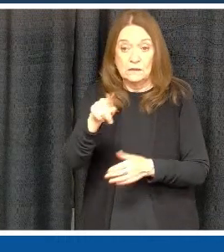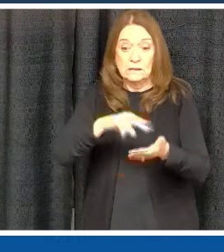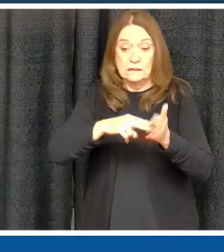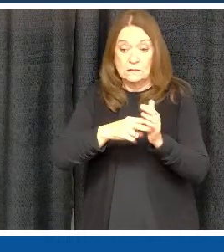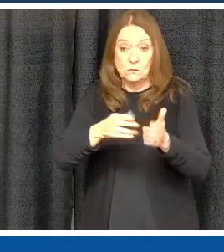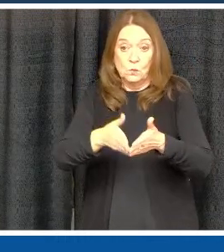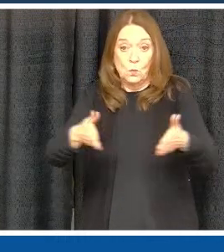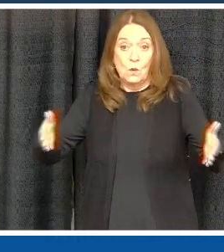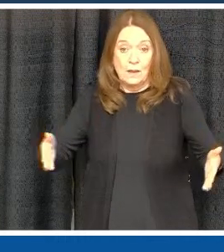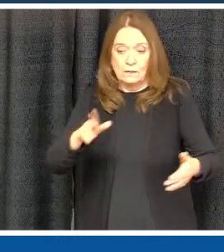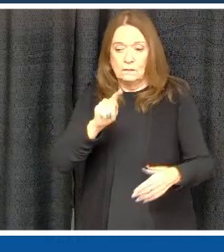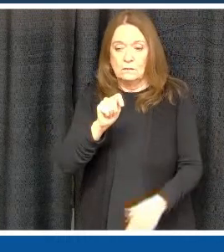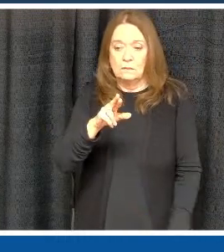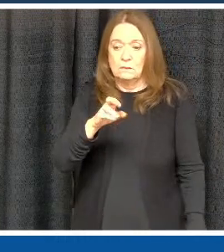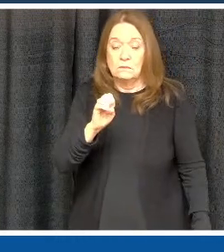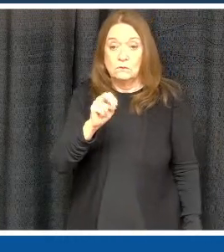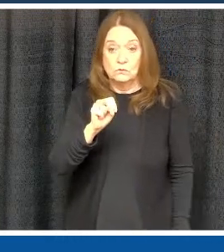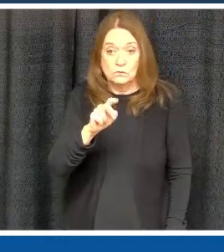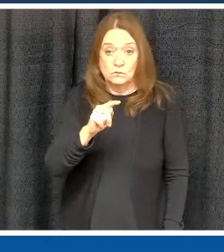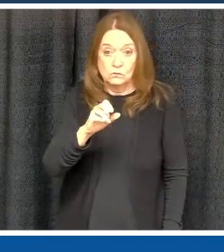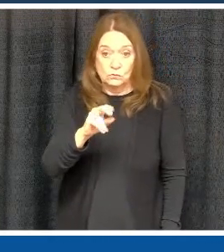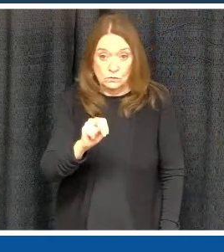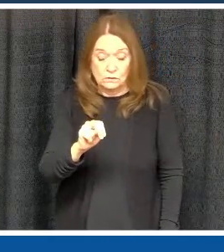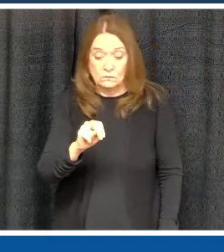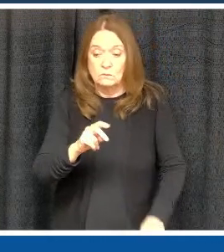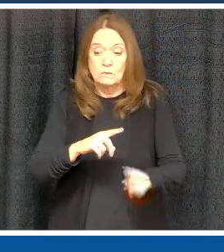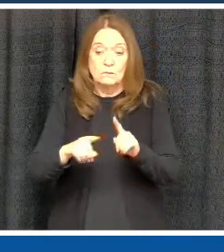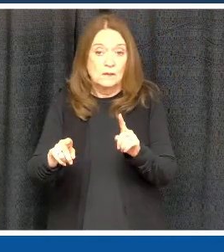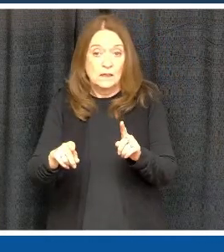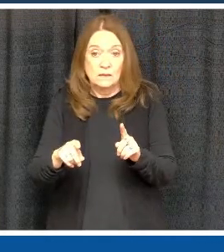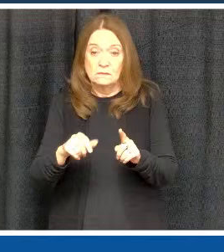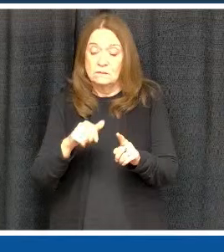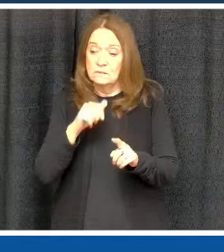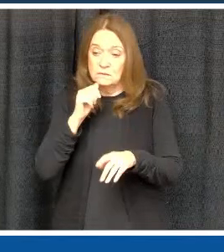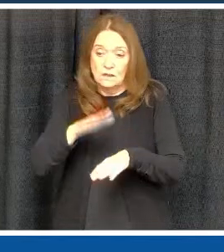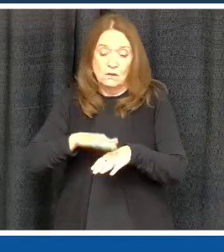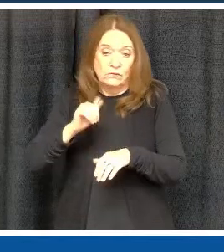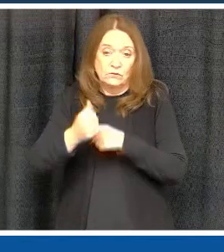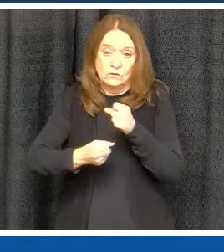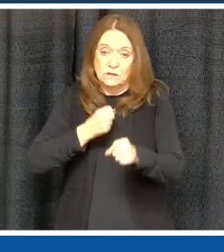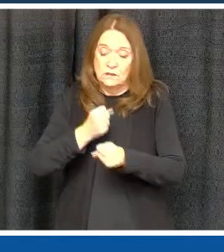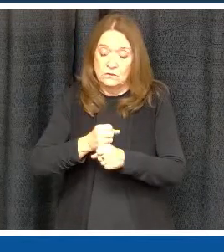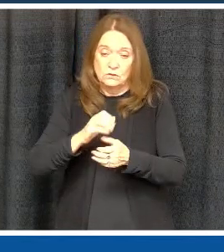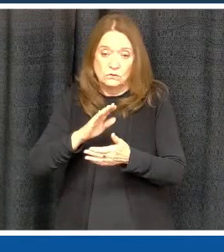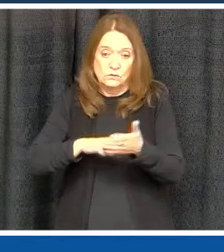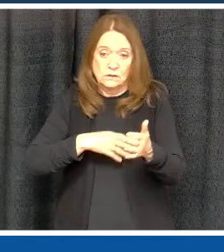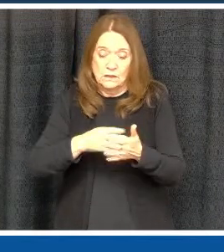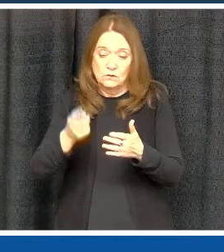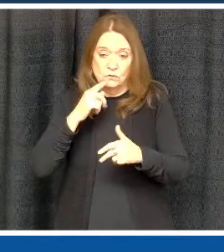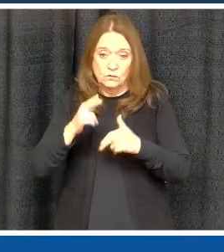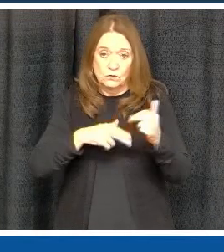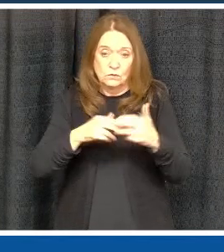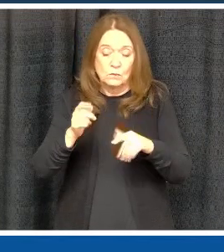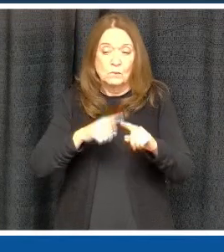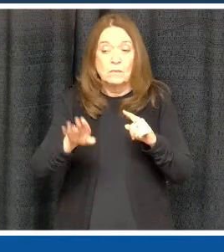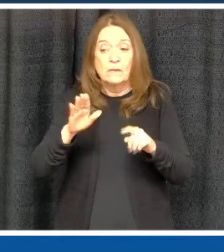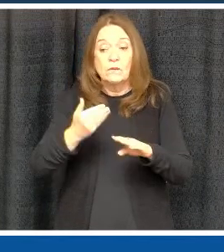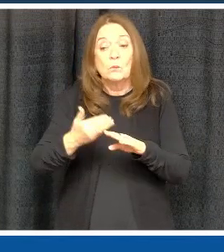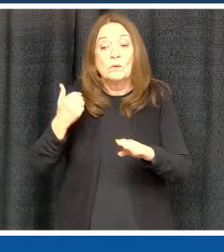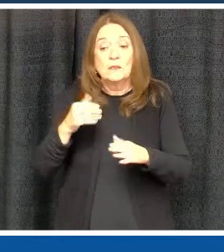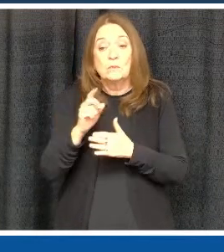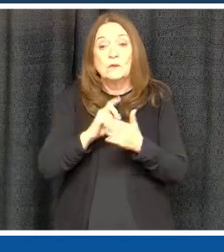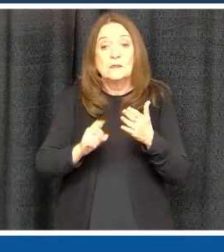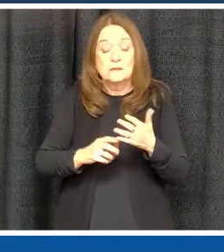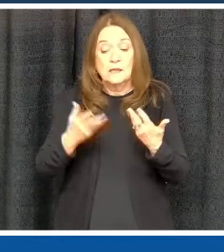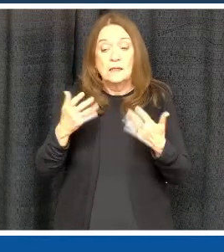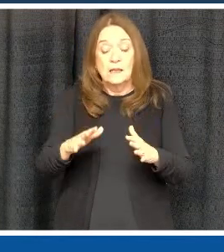Trenton Road, but at last glance, it wasn't on their 10-year schedule for construction. But their preliminary design has